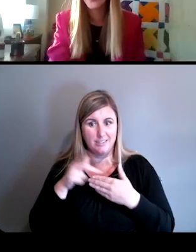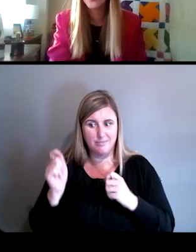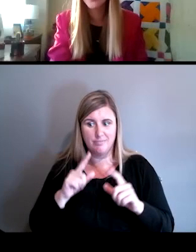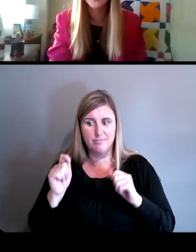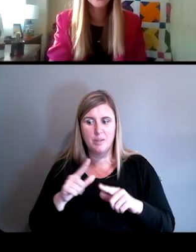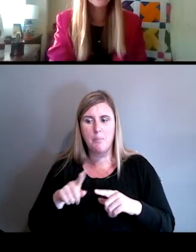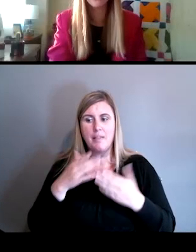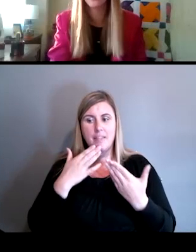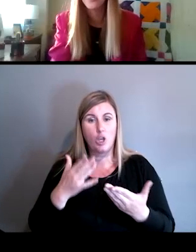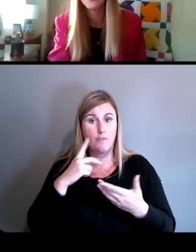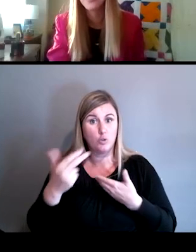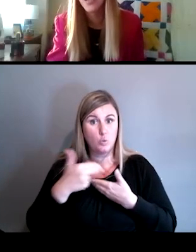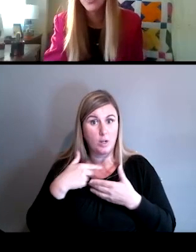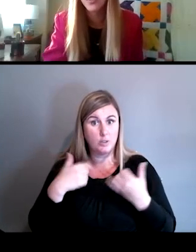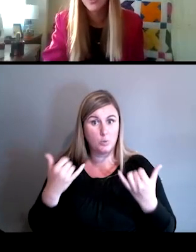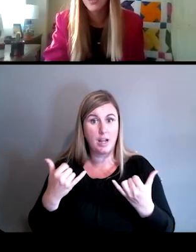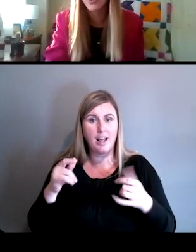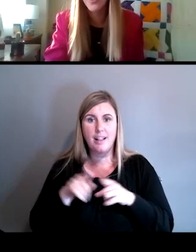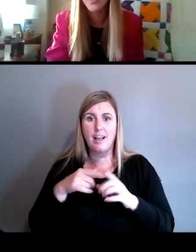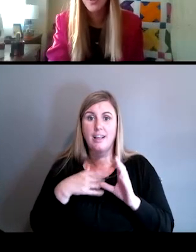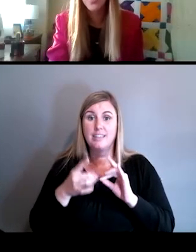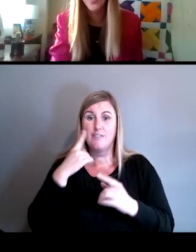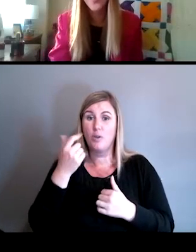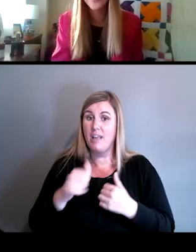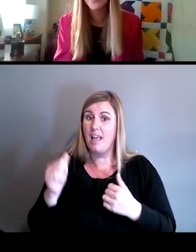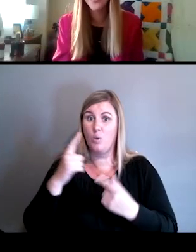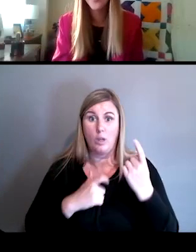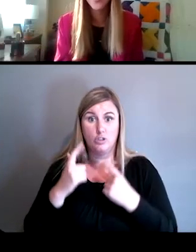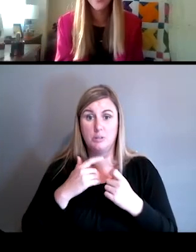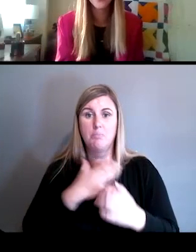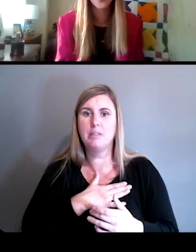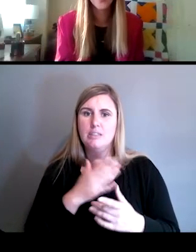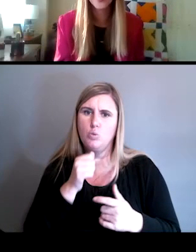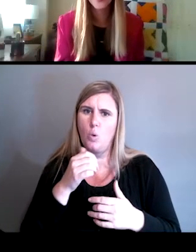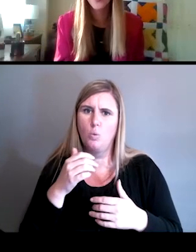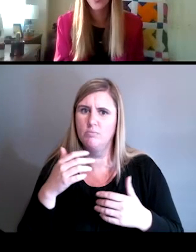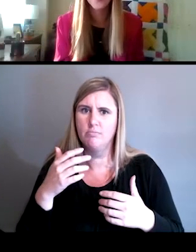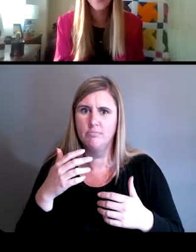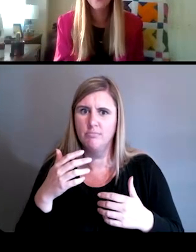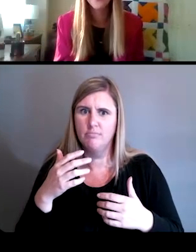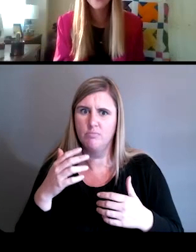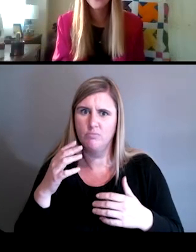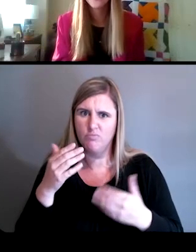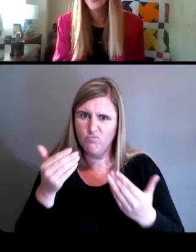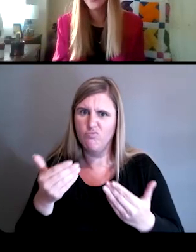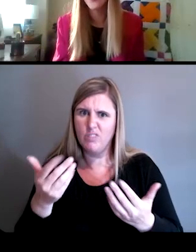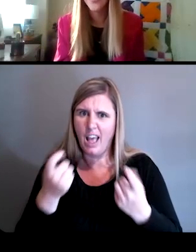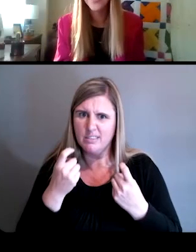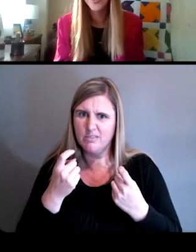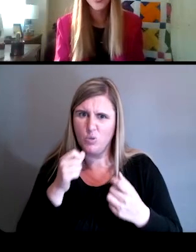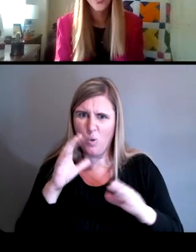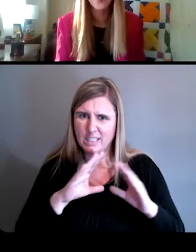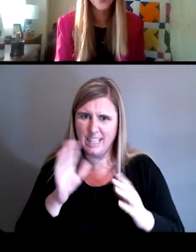have any questions, please do not hesitate to reach out to us. We are always happy to answer questions. We're always happy